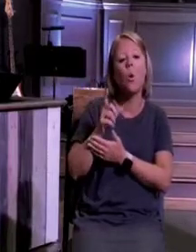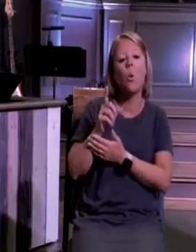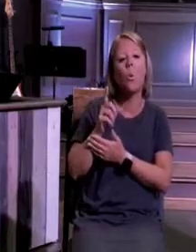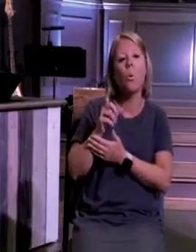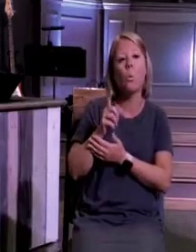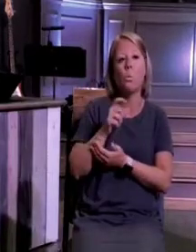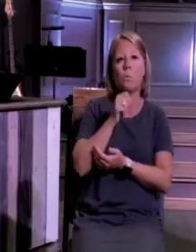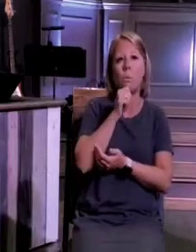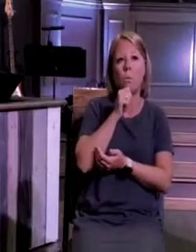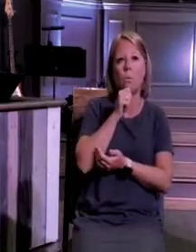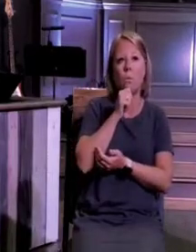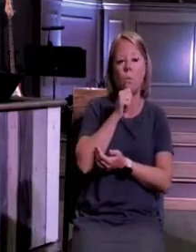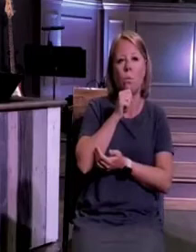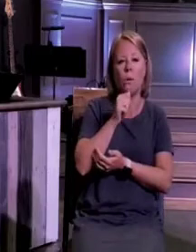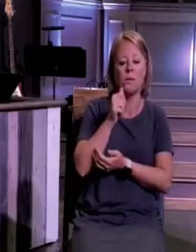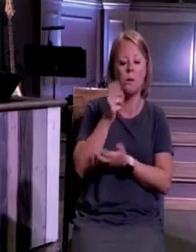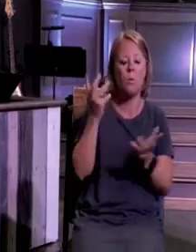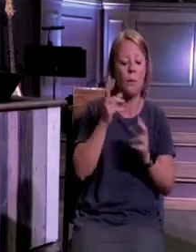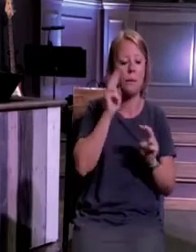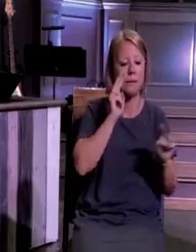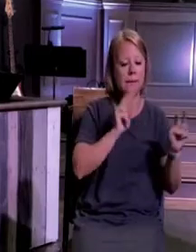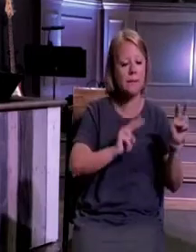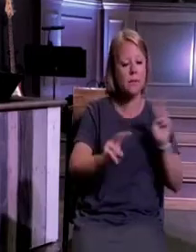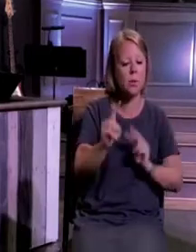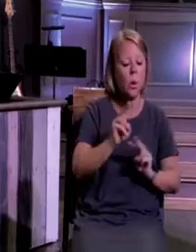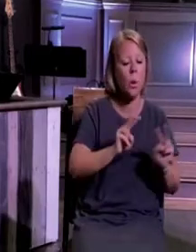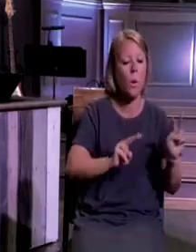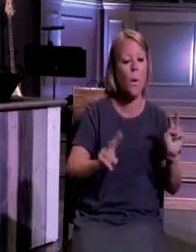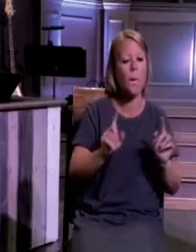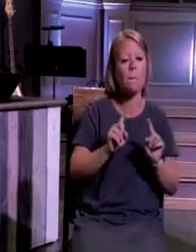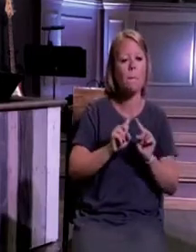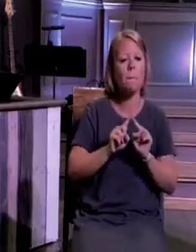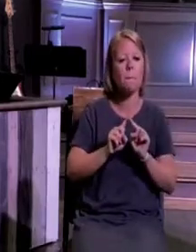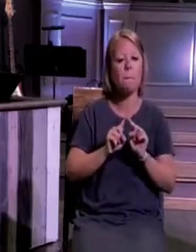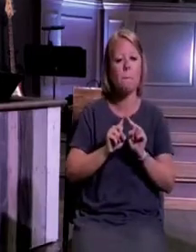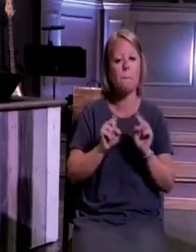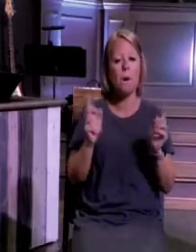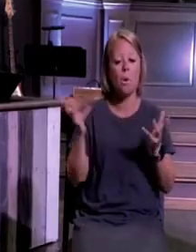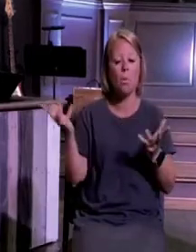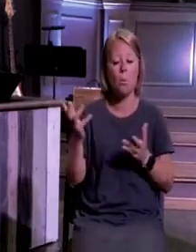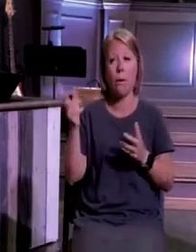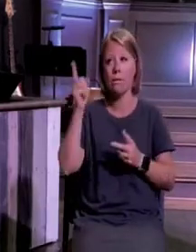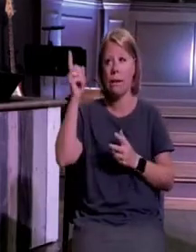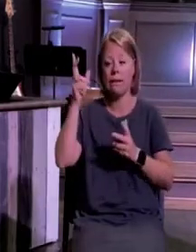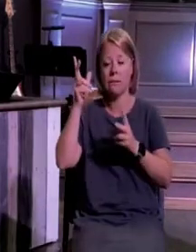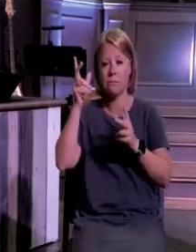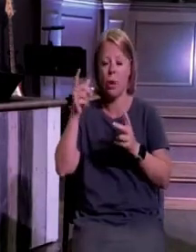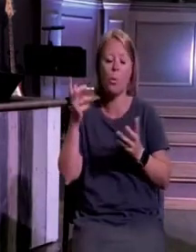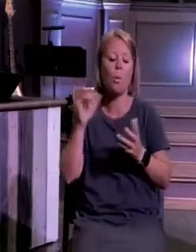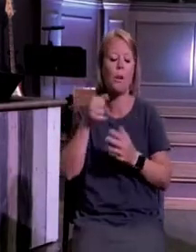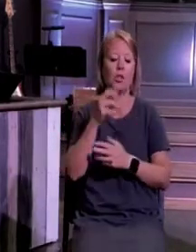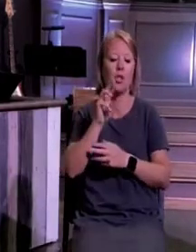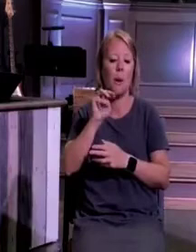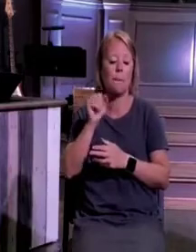he saw, but it was because of who he heard.